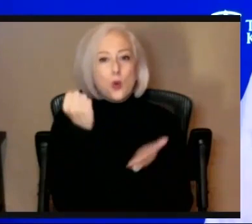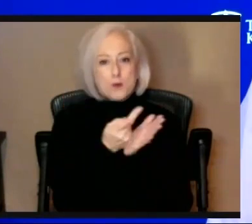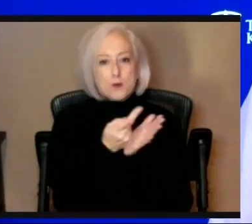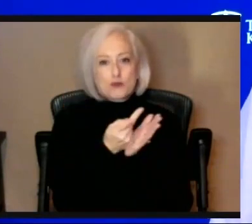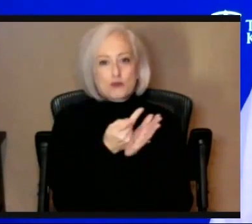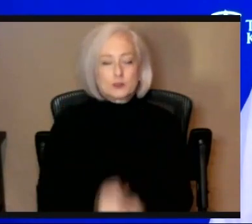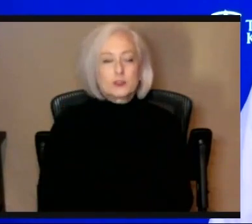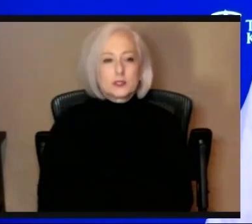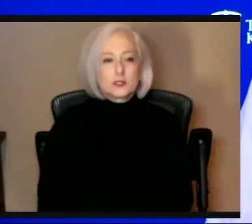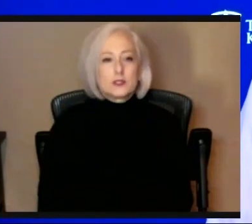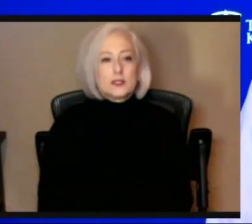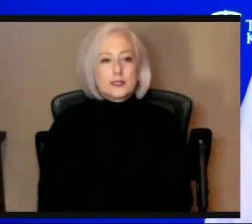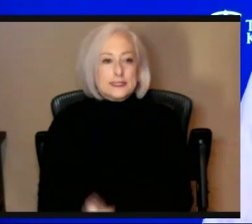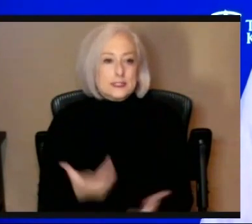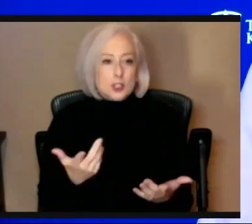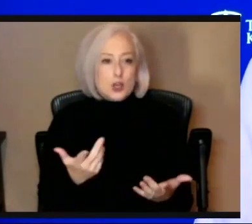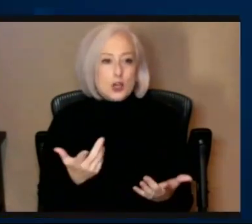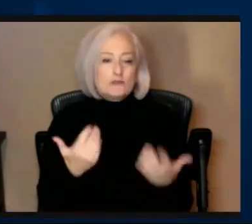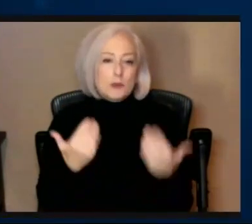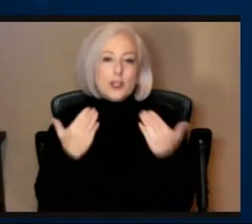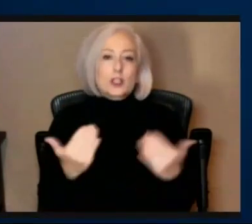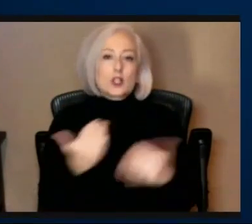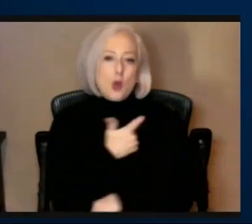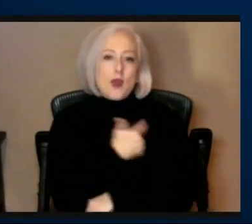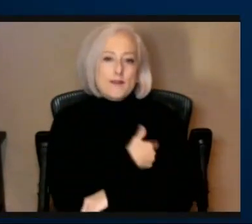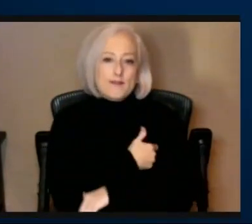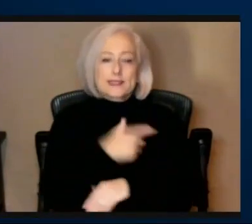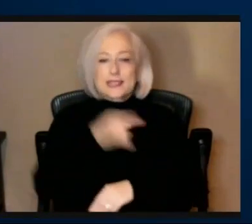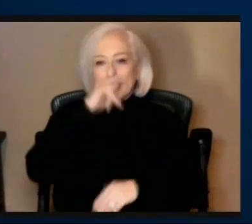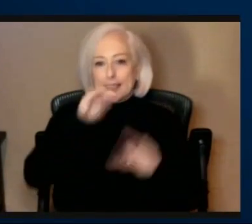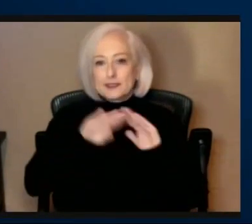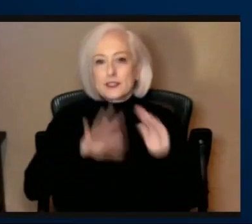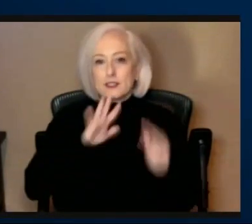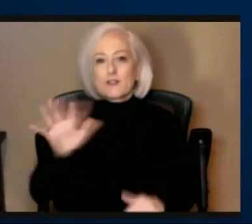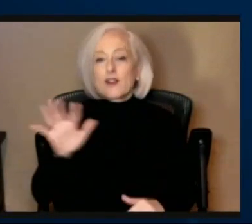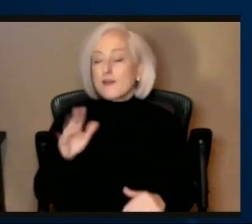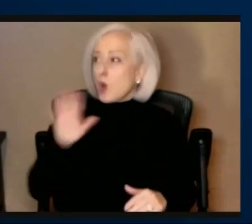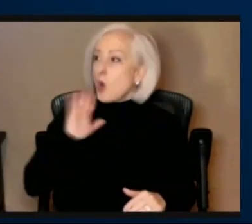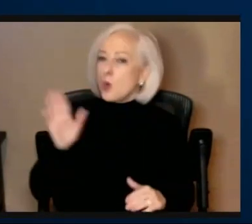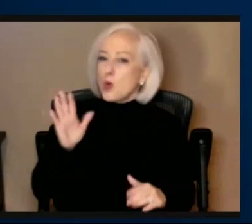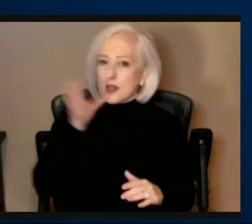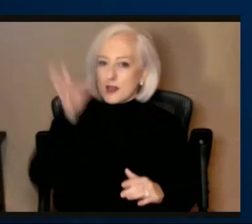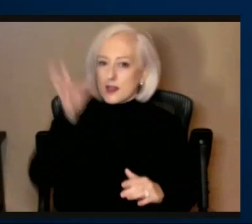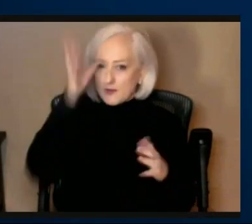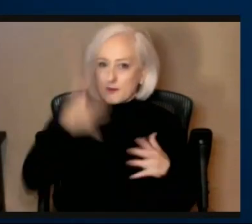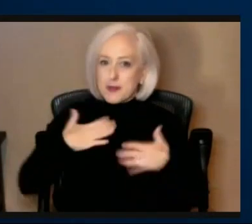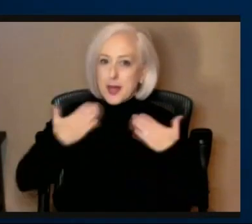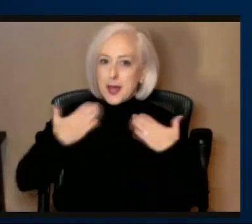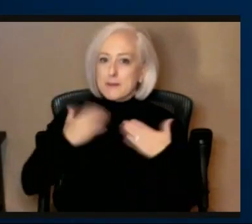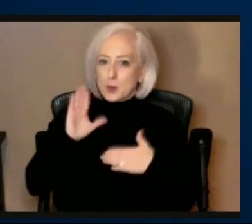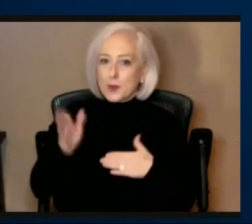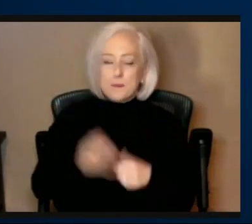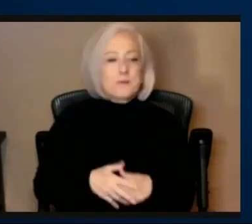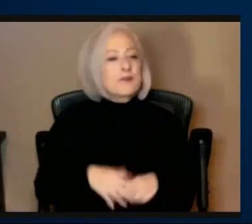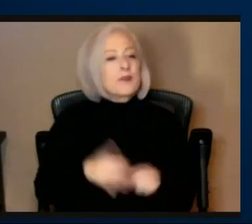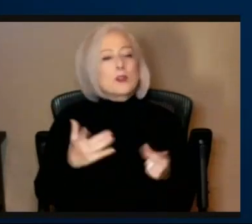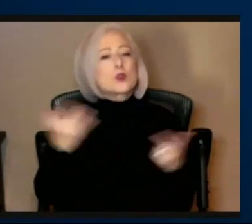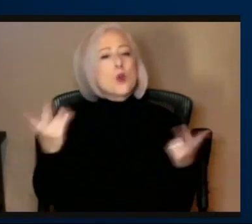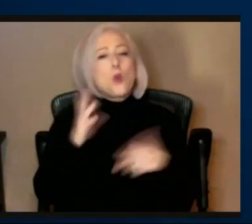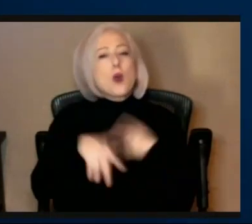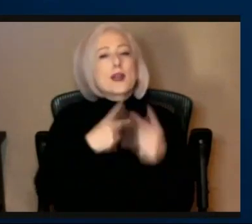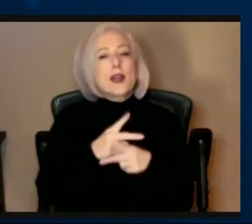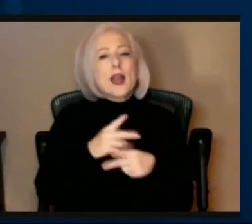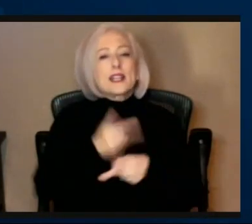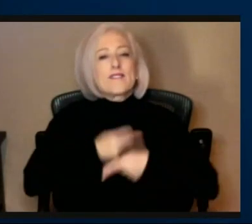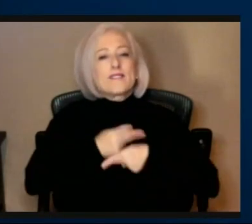ability to vaccinate those young kids. Yes, that will make a lot of people very, very happy, a lot of parents. So what type of care will Brian need moving forward